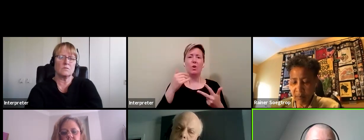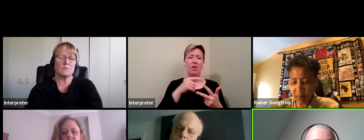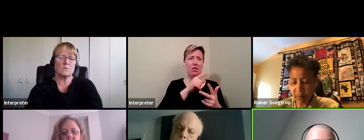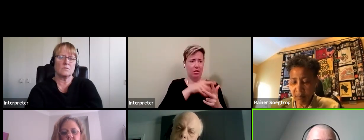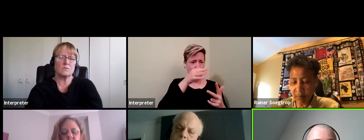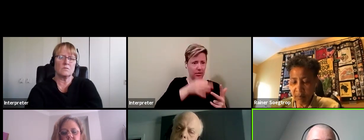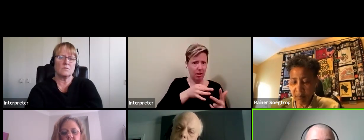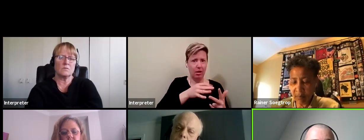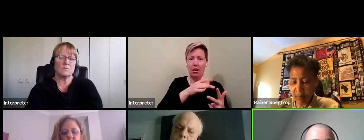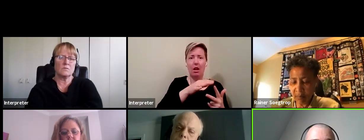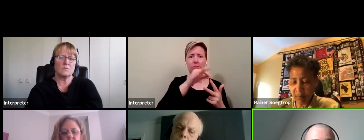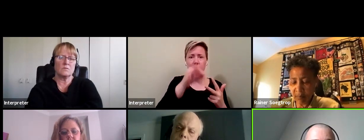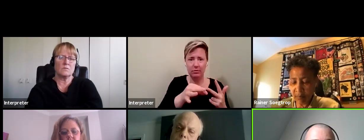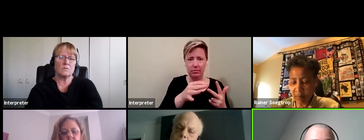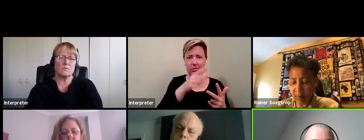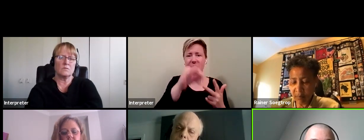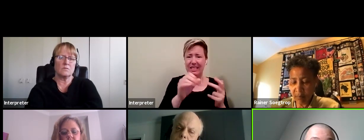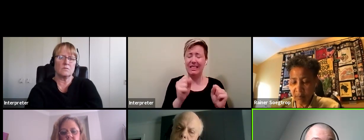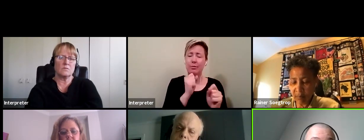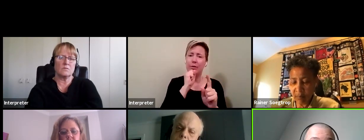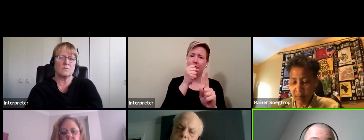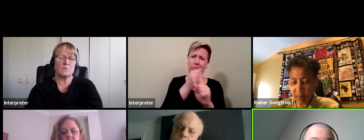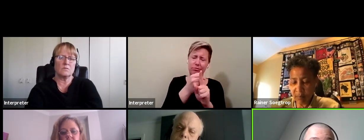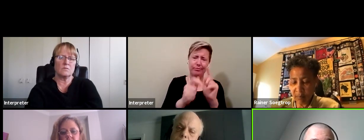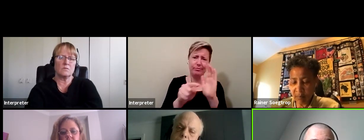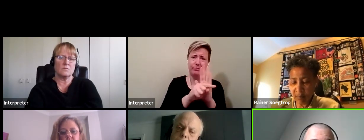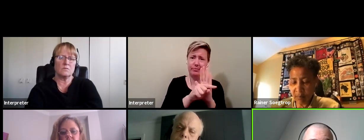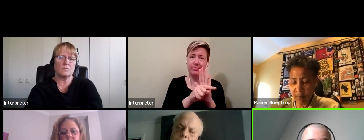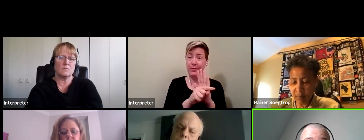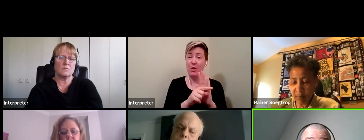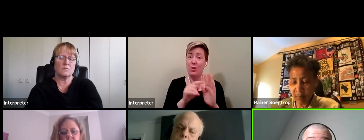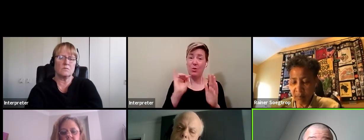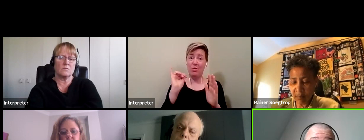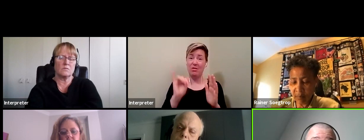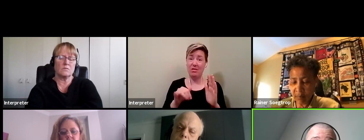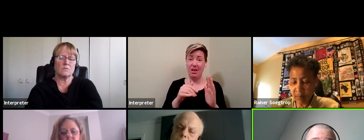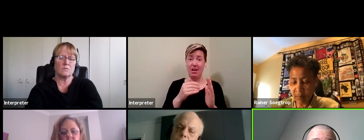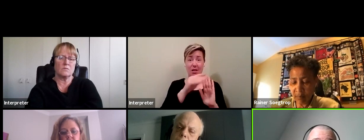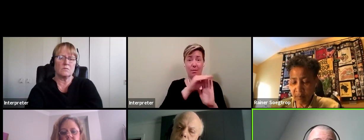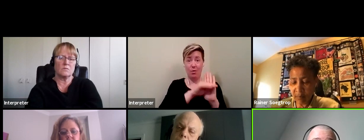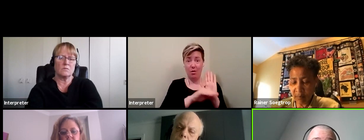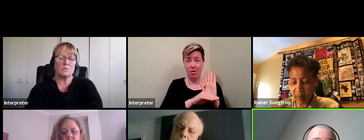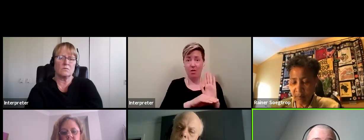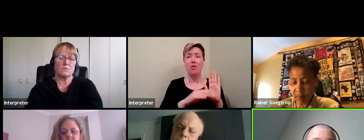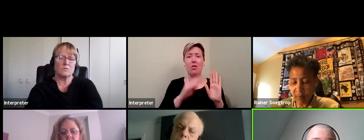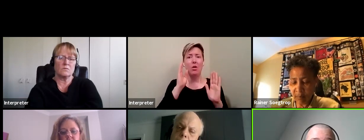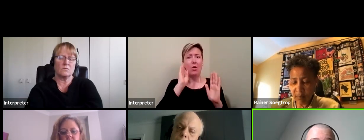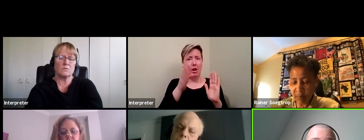the triage protocol will influence those decisions. And so the